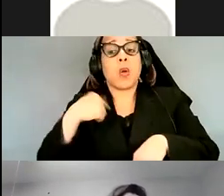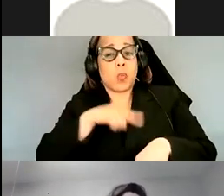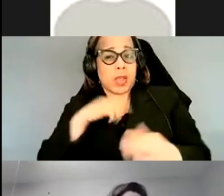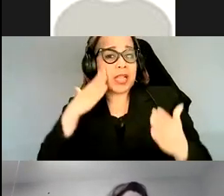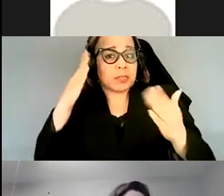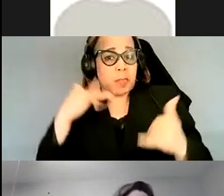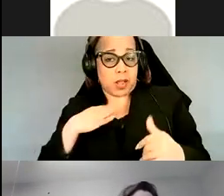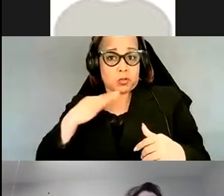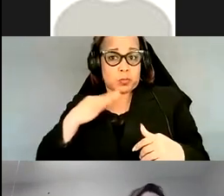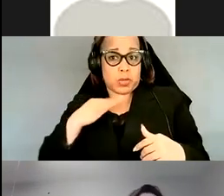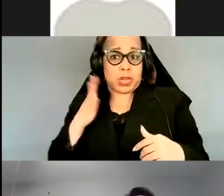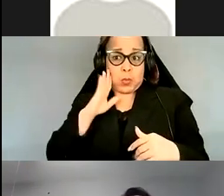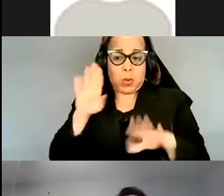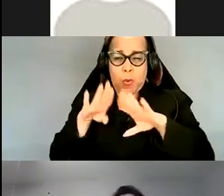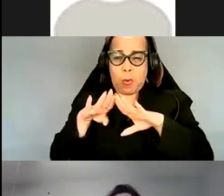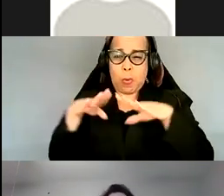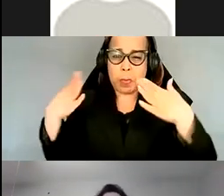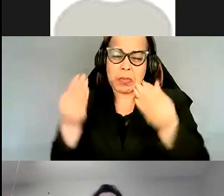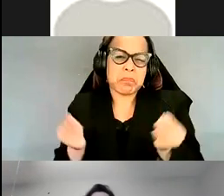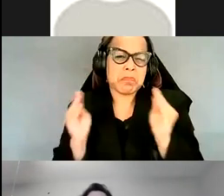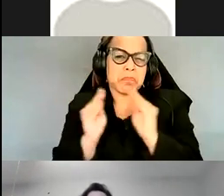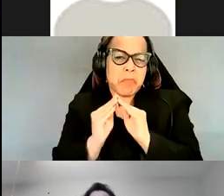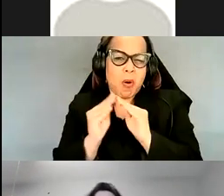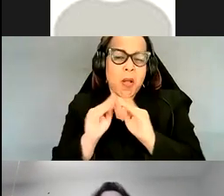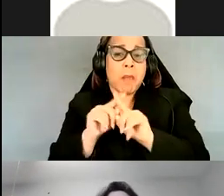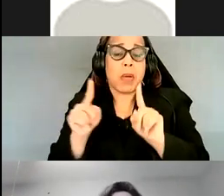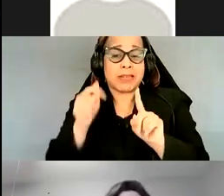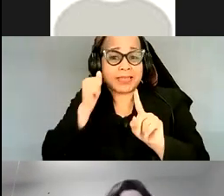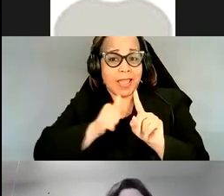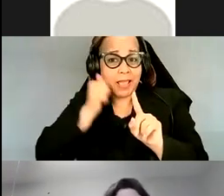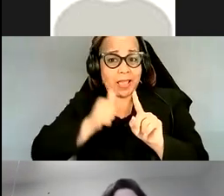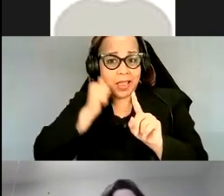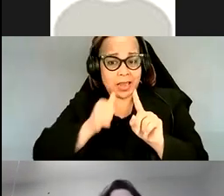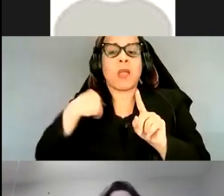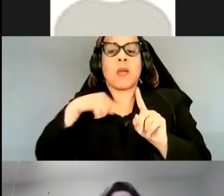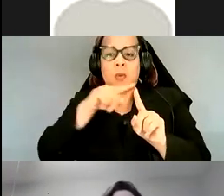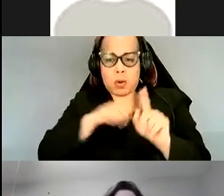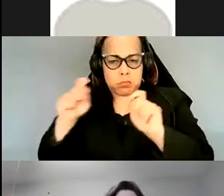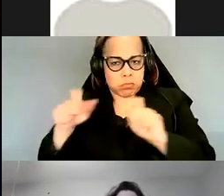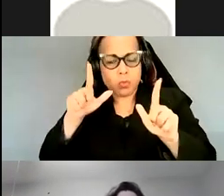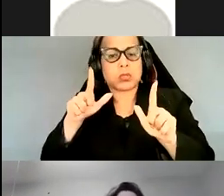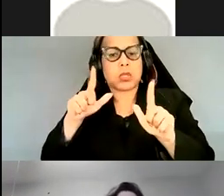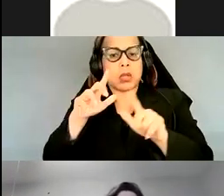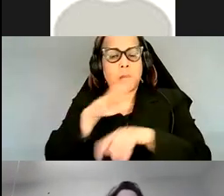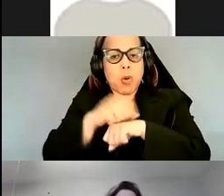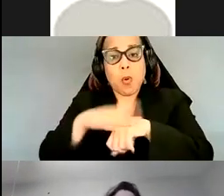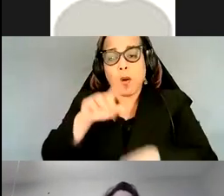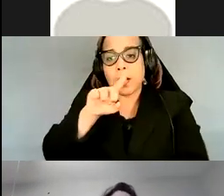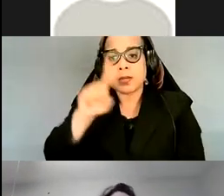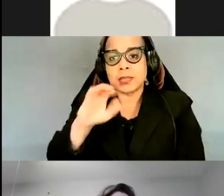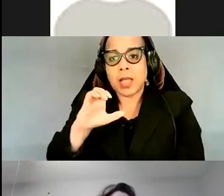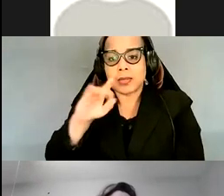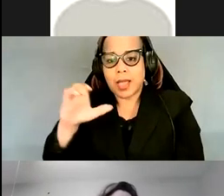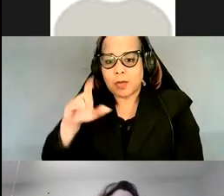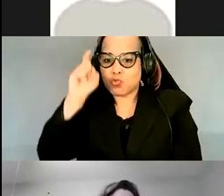that the eligibility there will open up a little bit more, but on a daily basis, we are posting appointments on ZocDoc, so you just